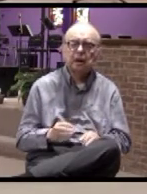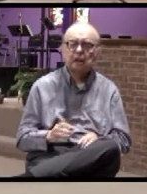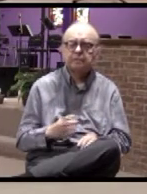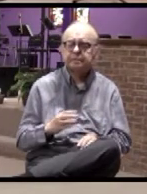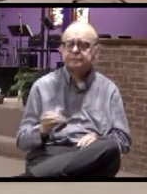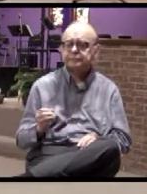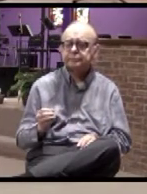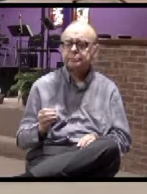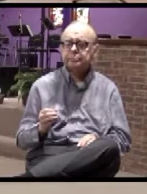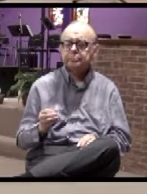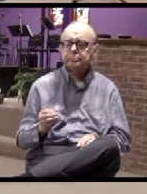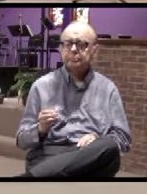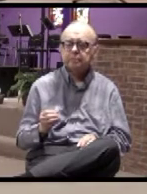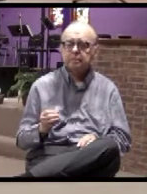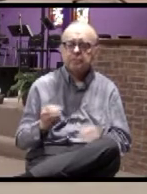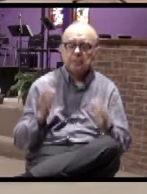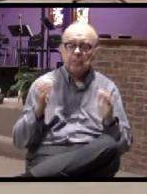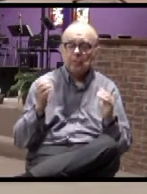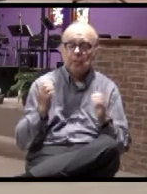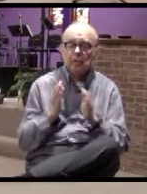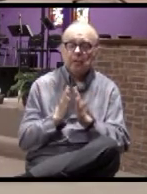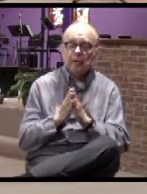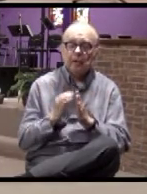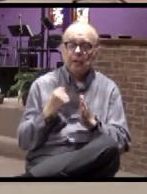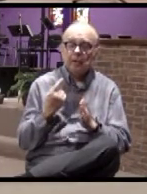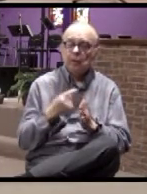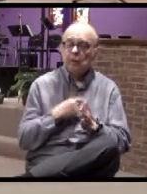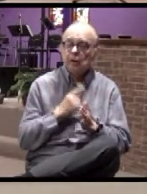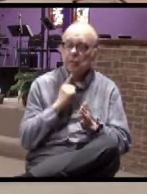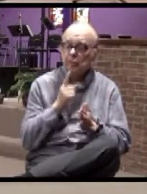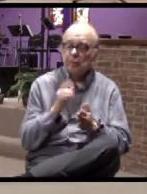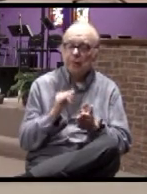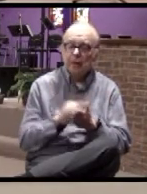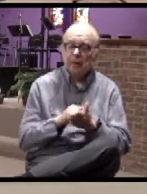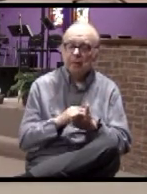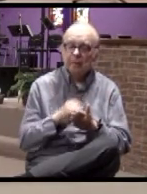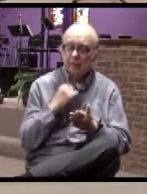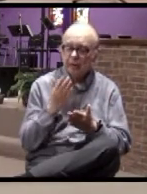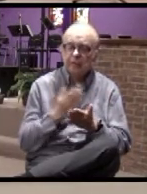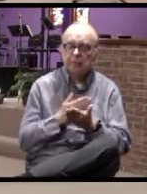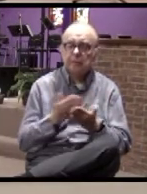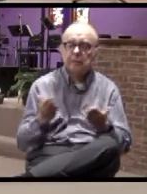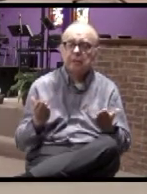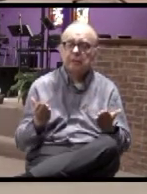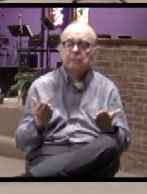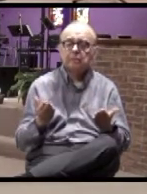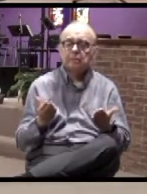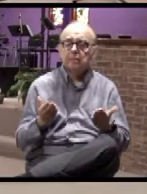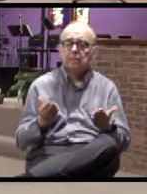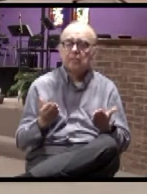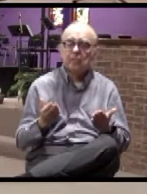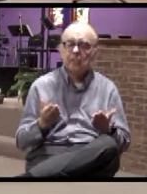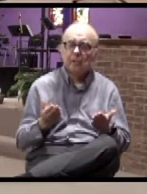And I hope and pray that we are. But let me say this to y'all.